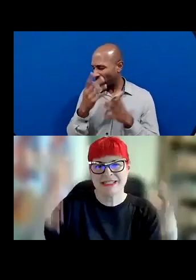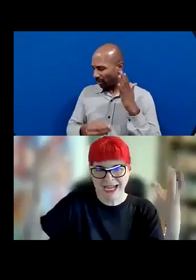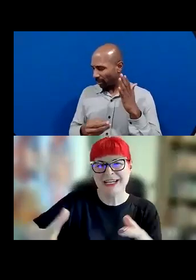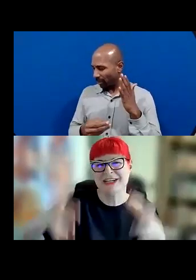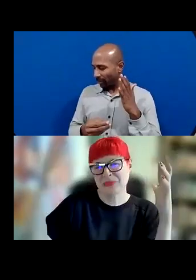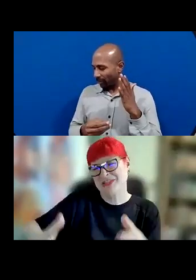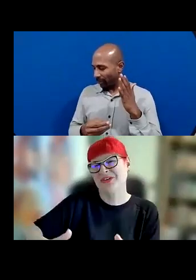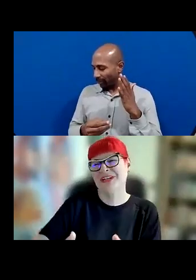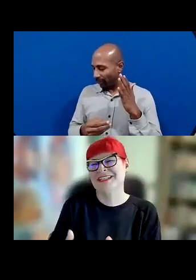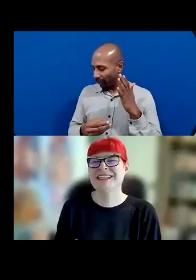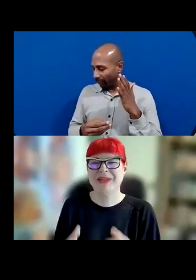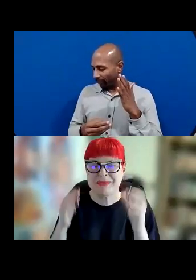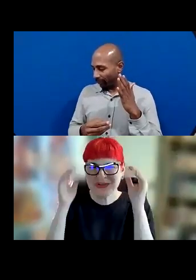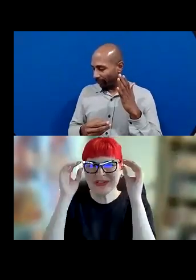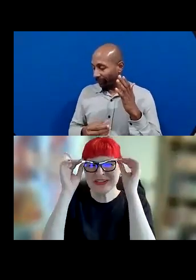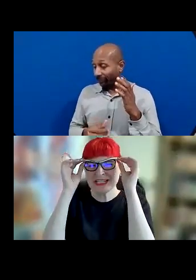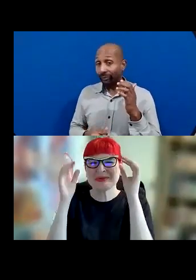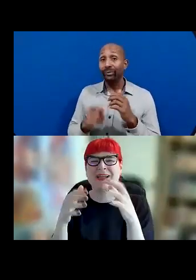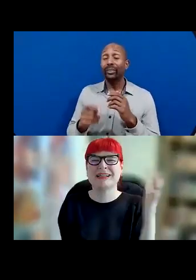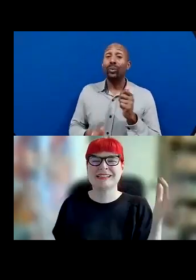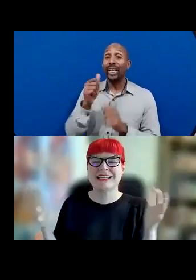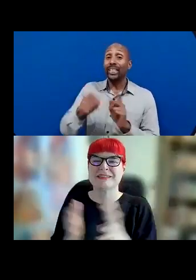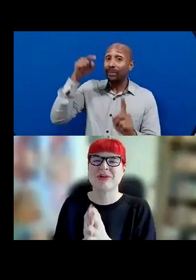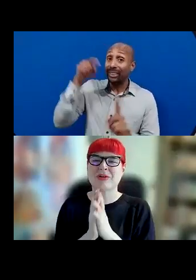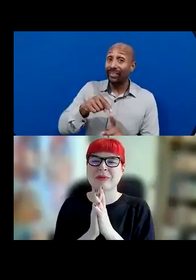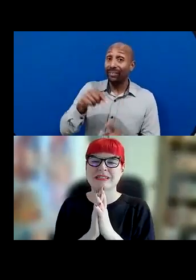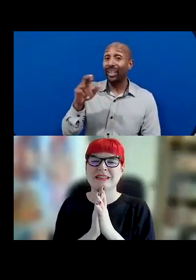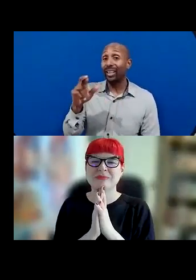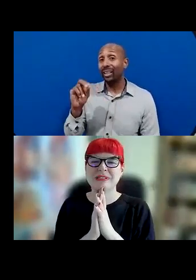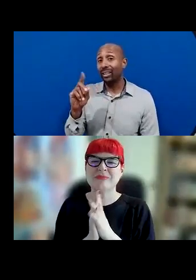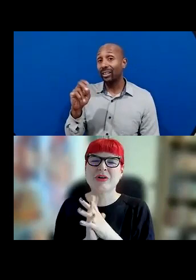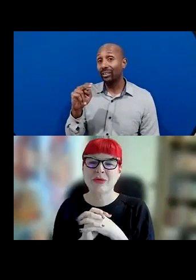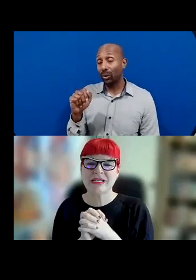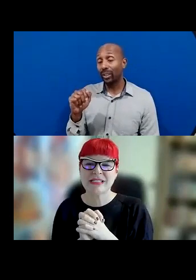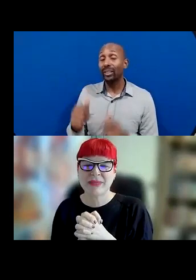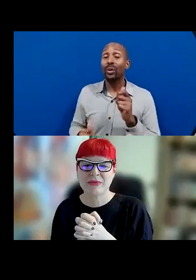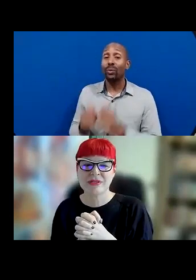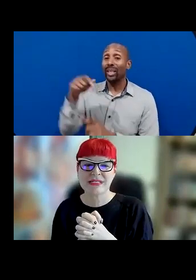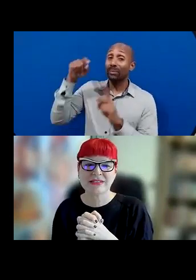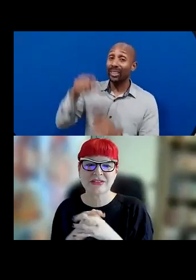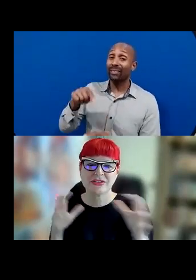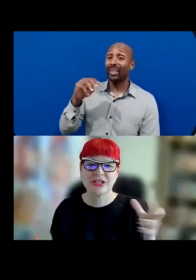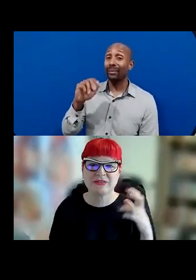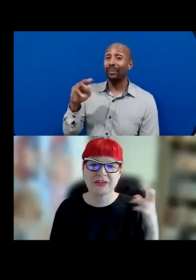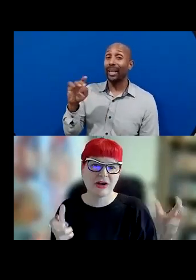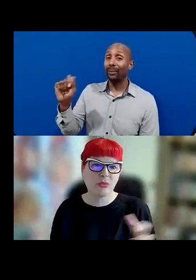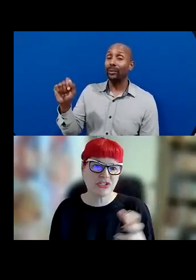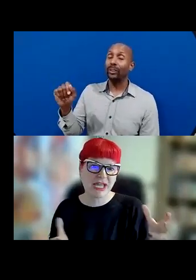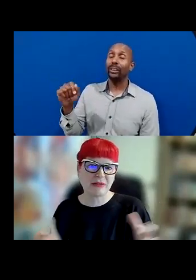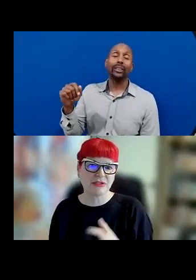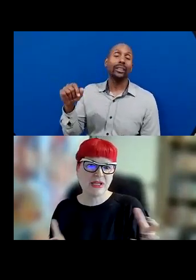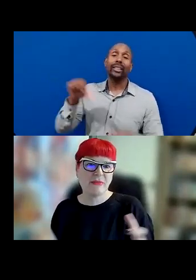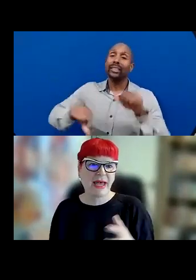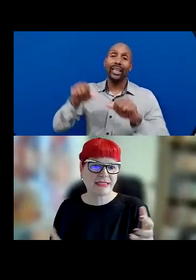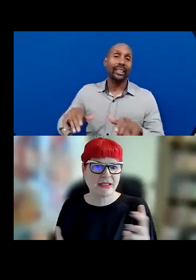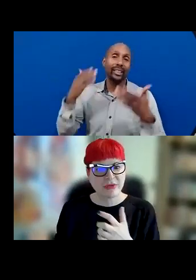exactly decided which rodents and mammals. So that's why I say small rodents and mammals, because they're still trying to figure out which